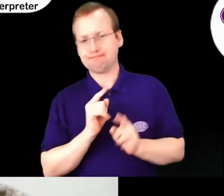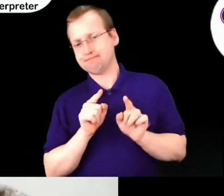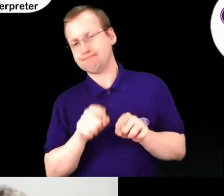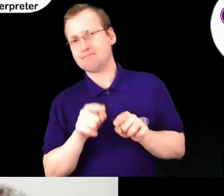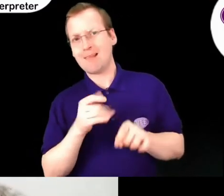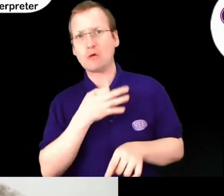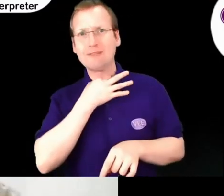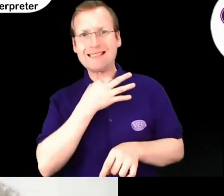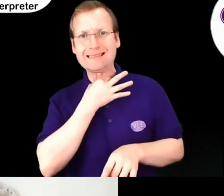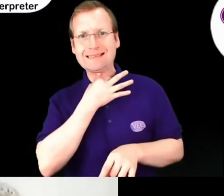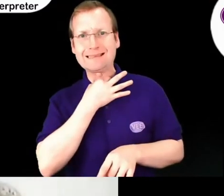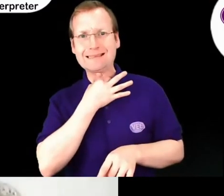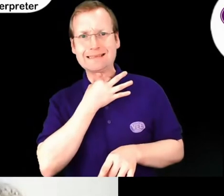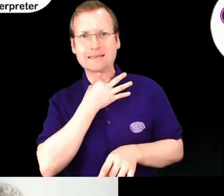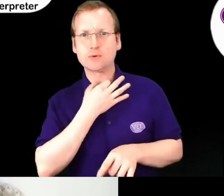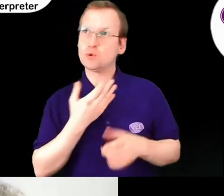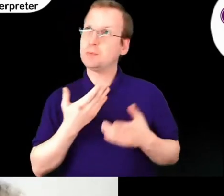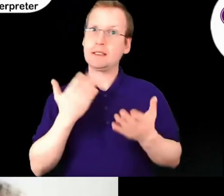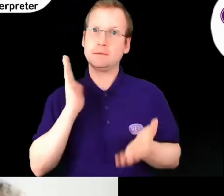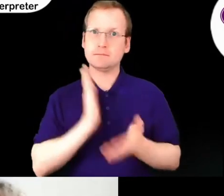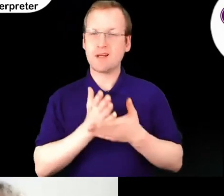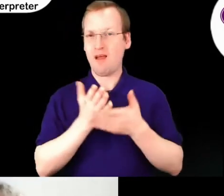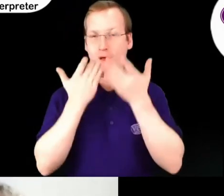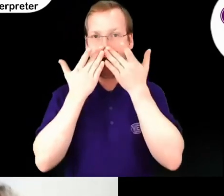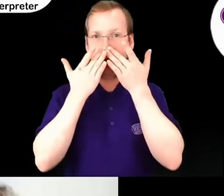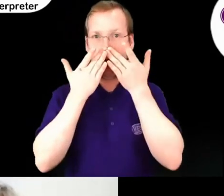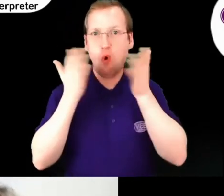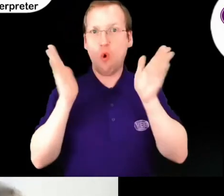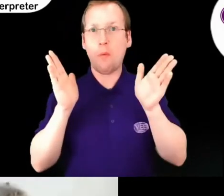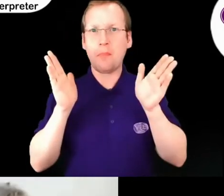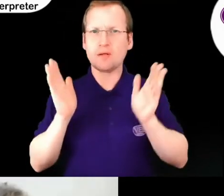know, more openly out.